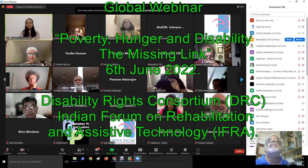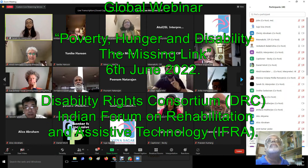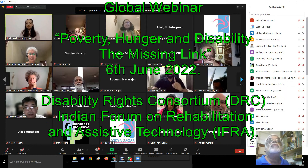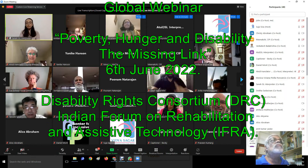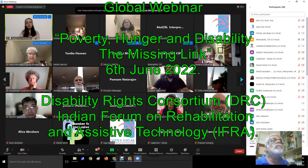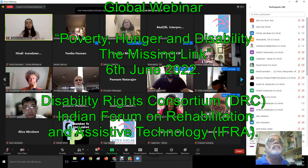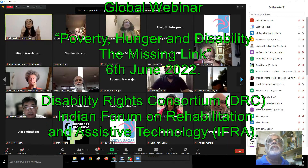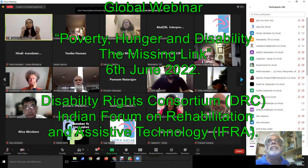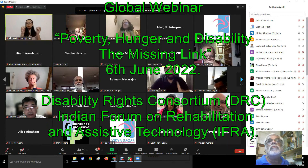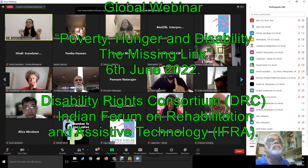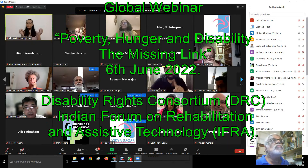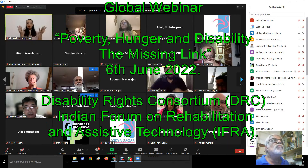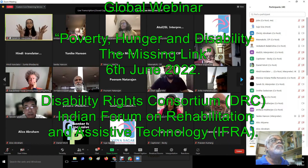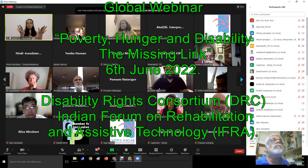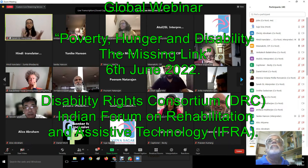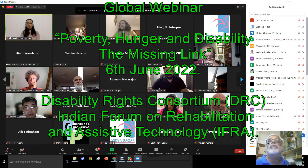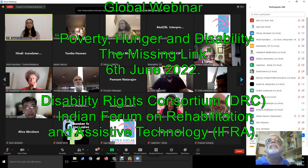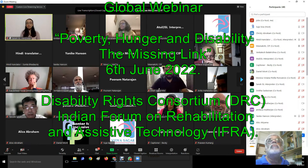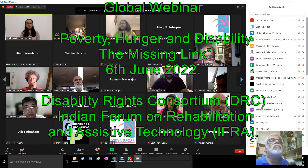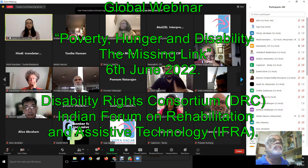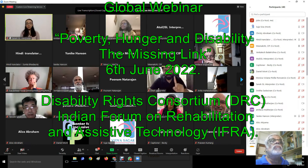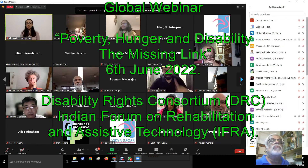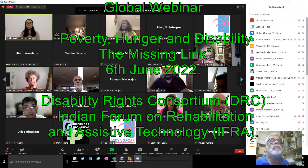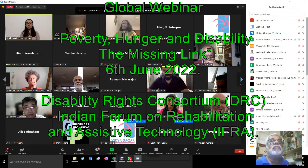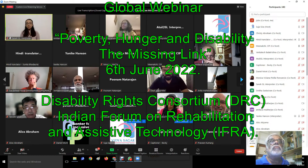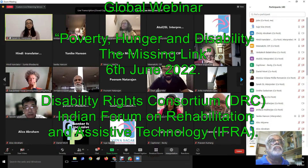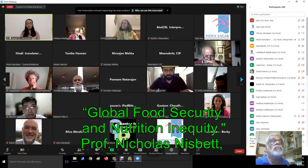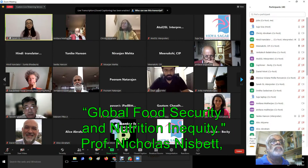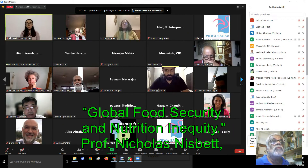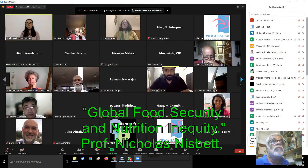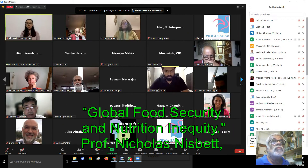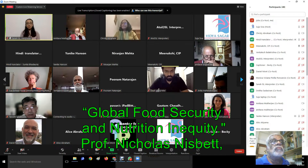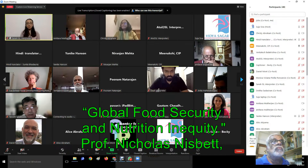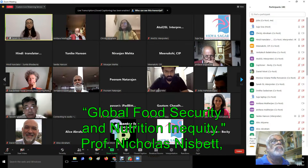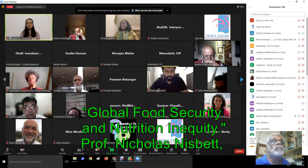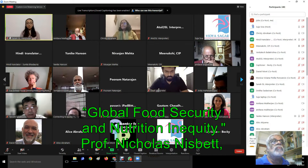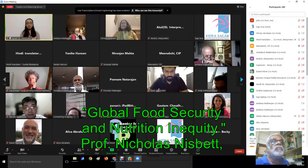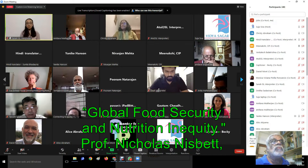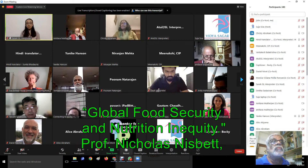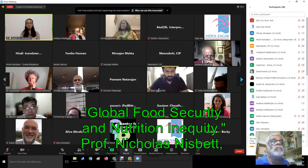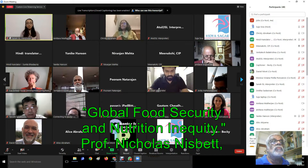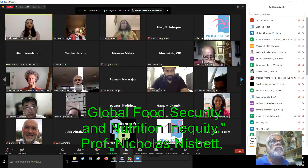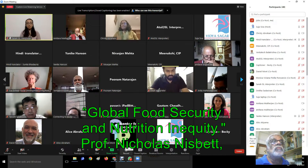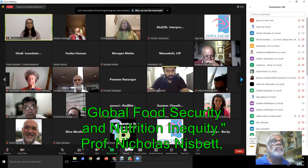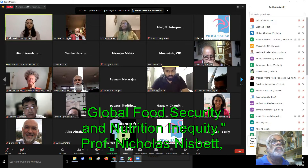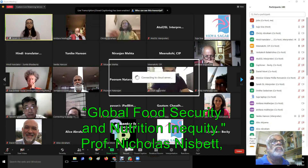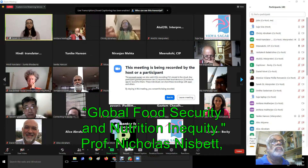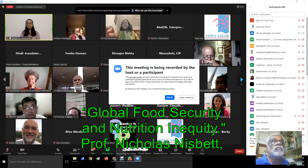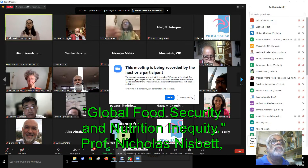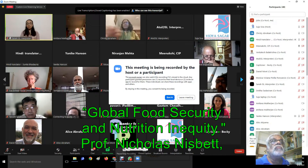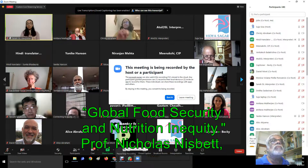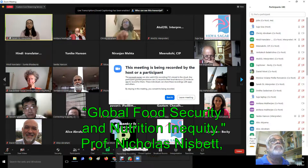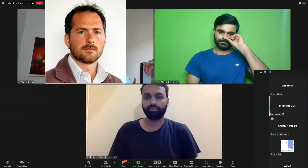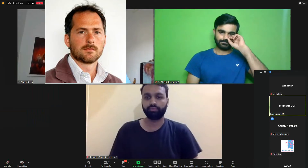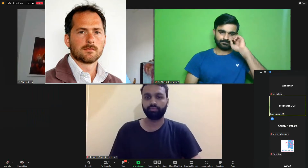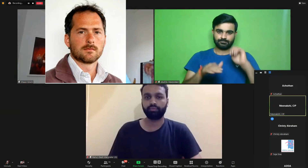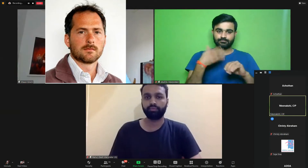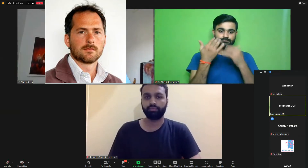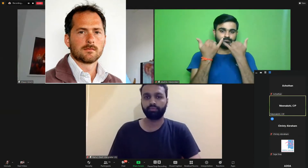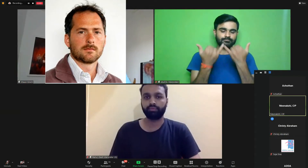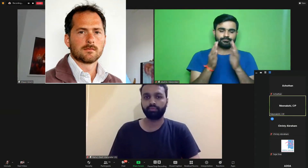Good evening, everybody, and we welcome you all for this global webinar on poverty, hunger, and disability, the missing link.